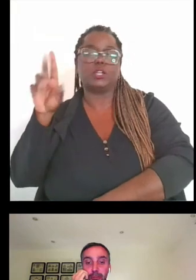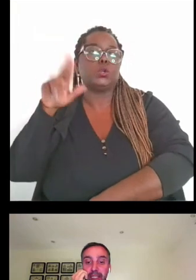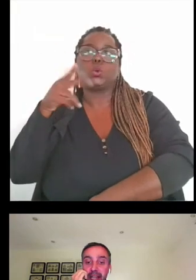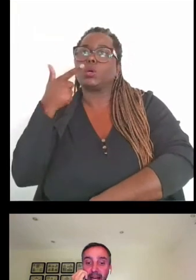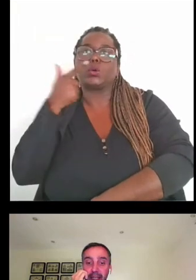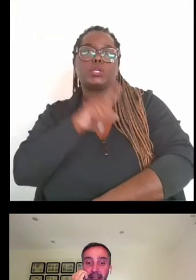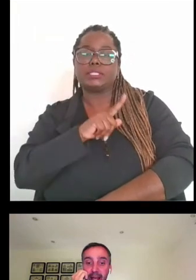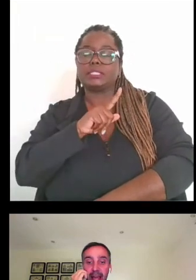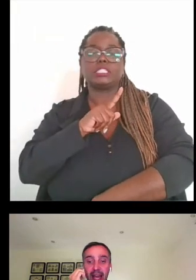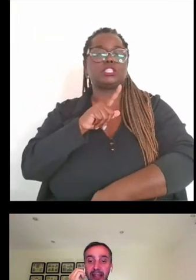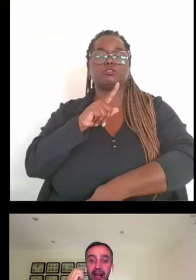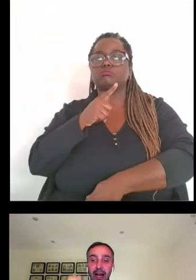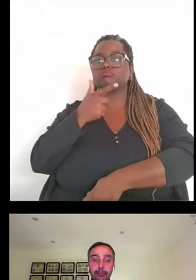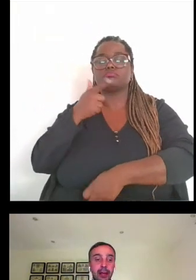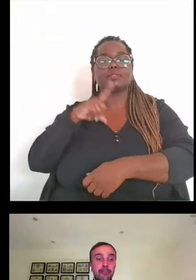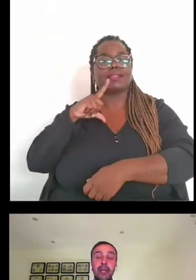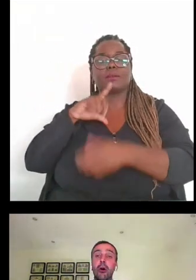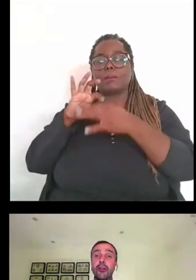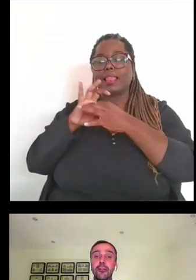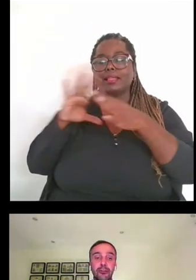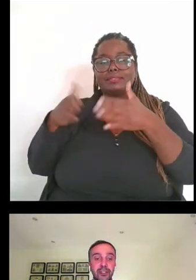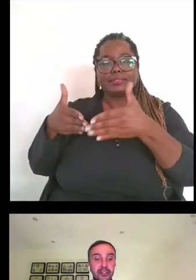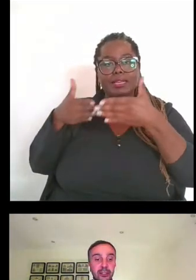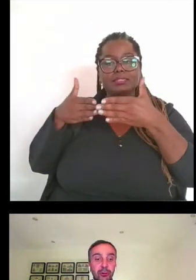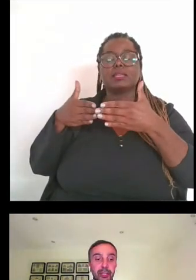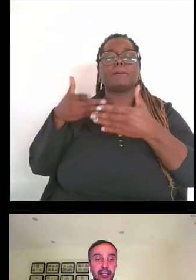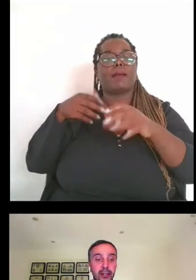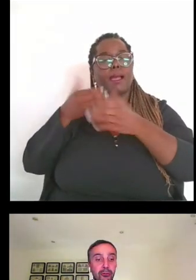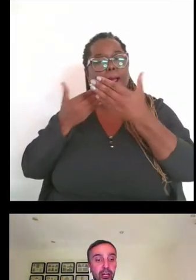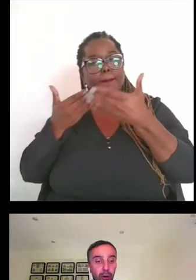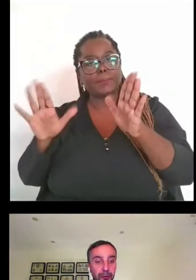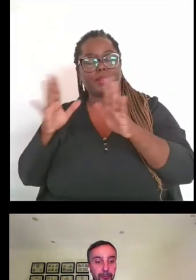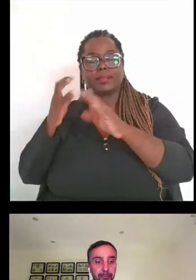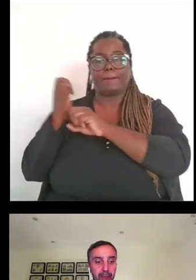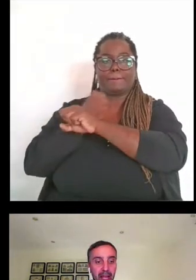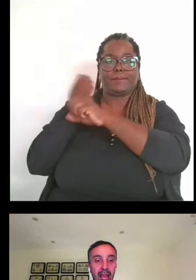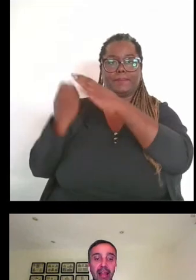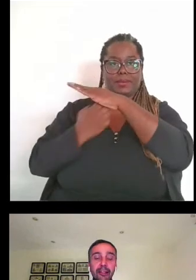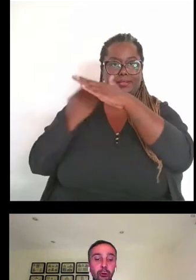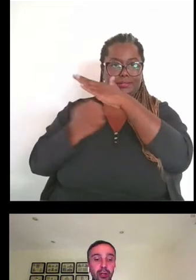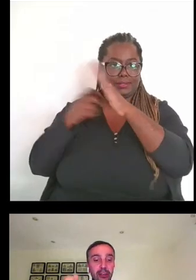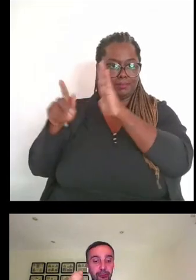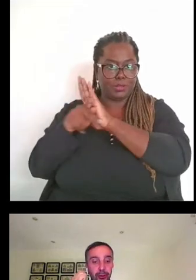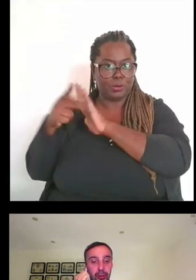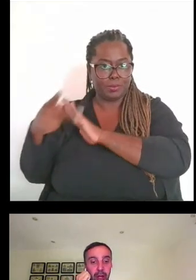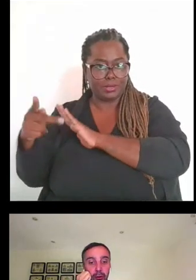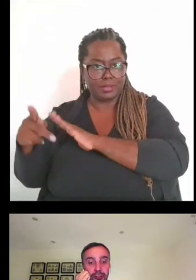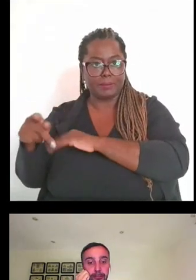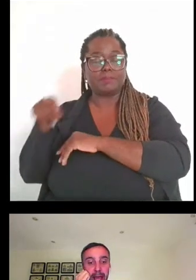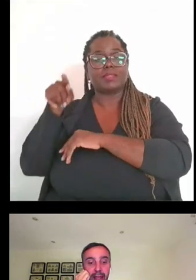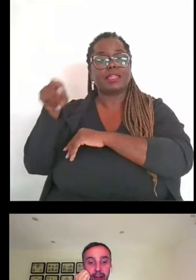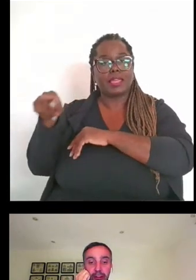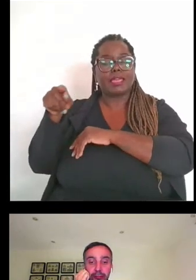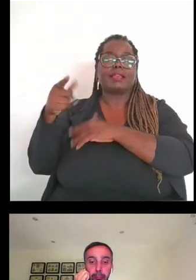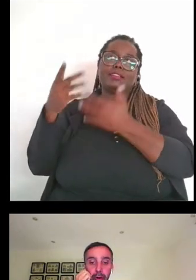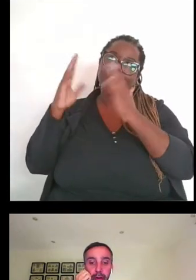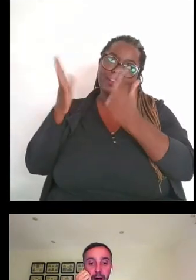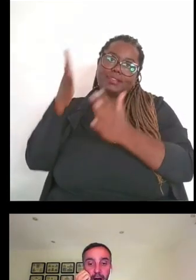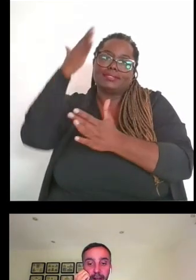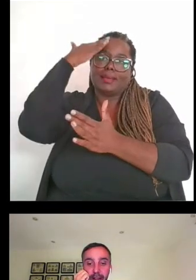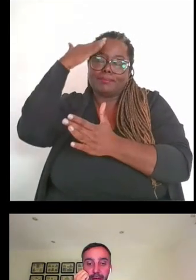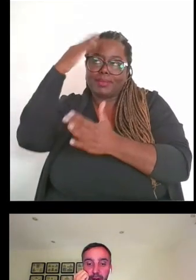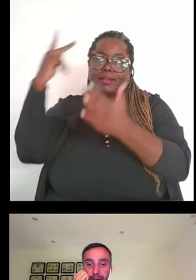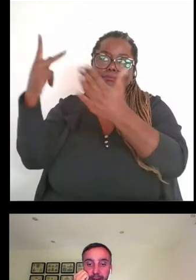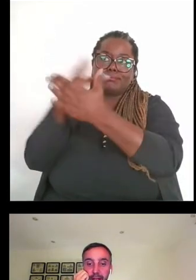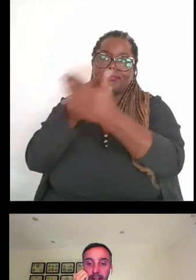application to be denied at any time because of his criminal record and so Gifford was dependent on the